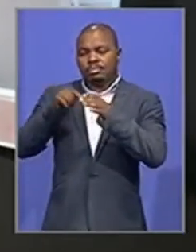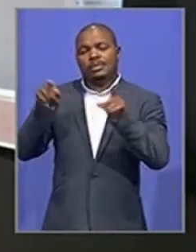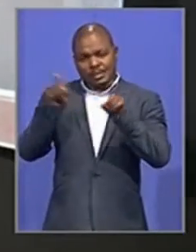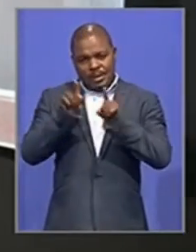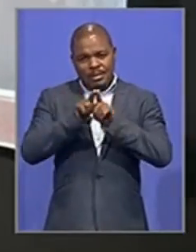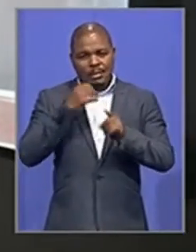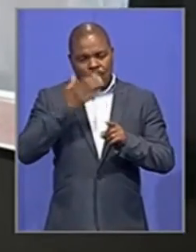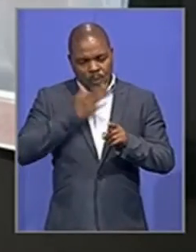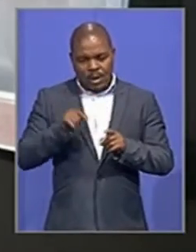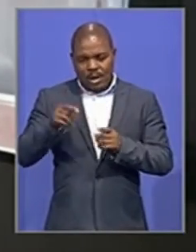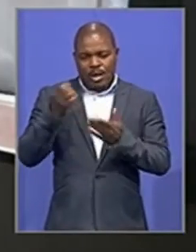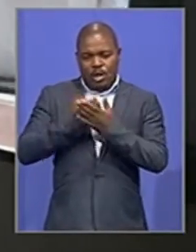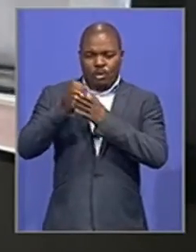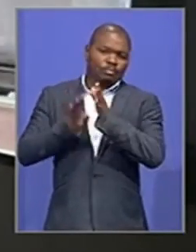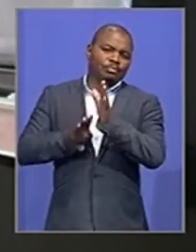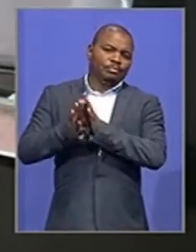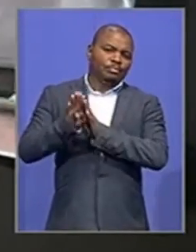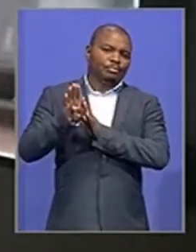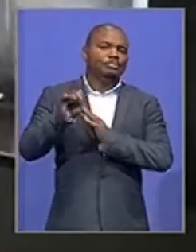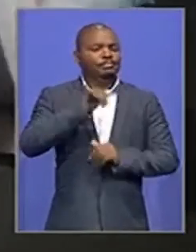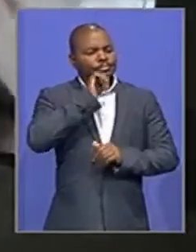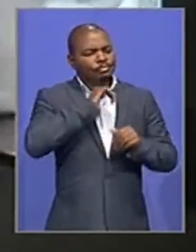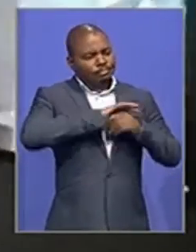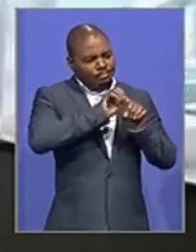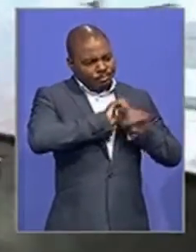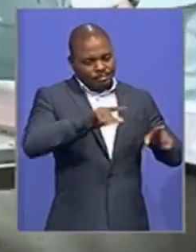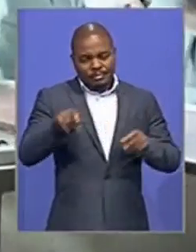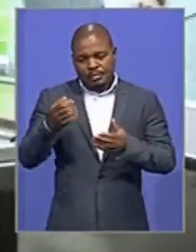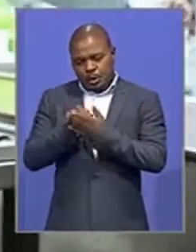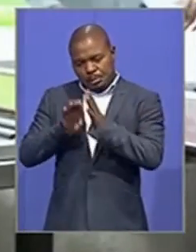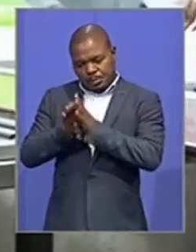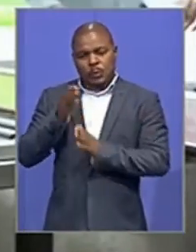go ka tokafatsa maemo a ikonomi le fa go ntse go samaganwe le leroborobo le le padimotseng lefatshe le.